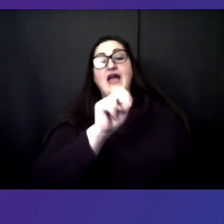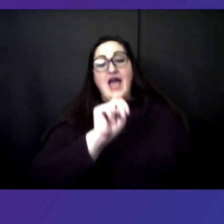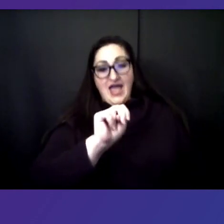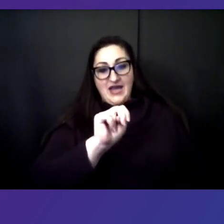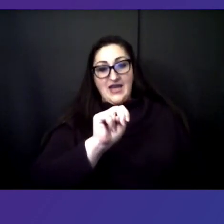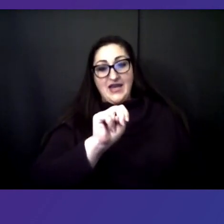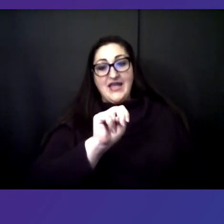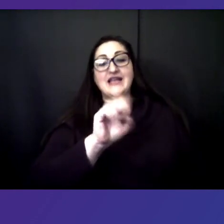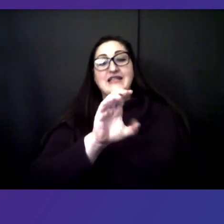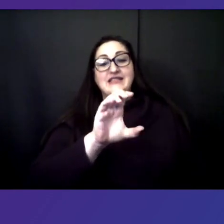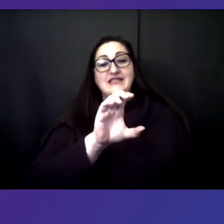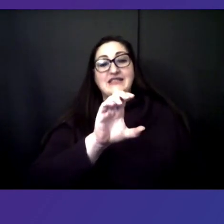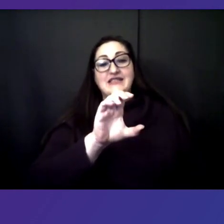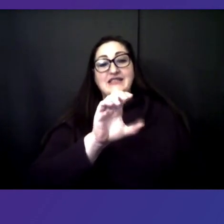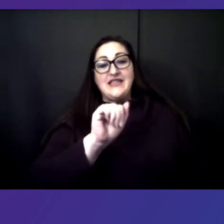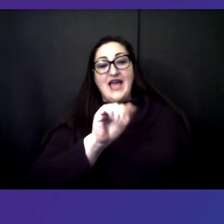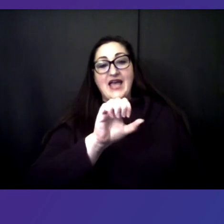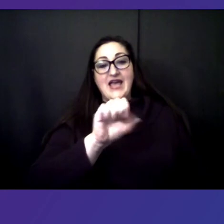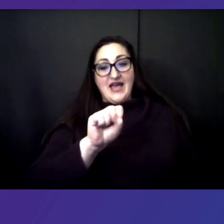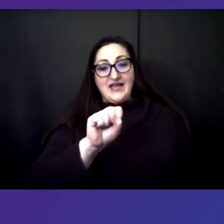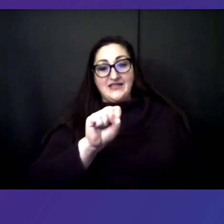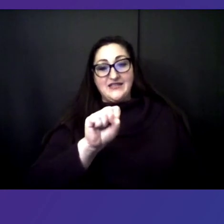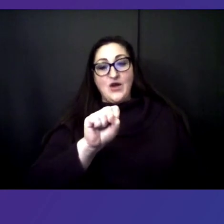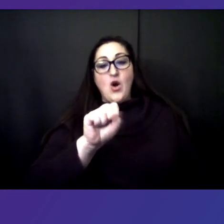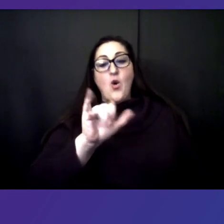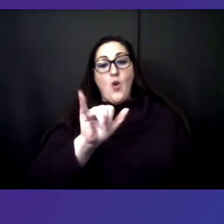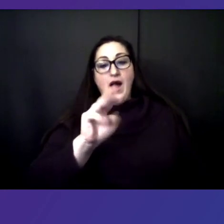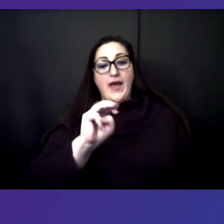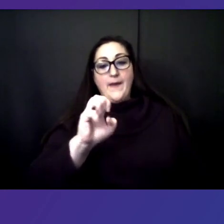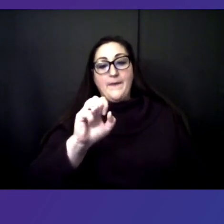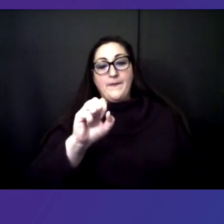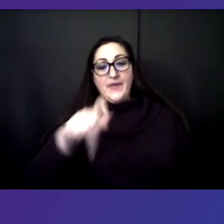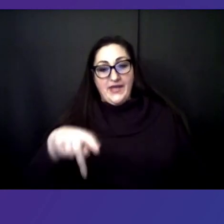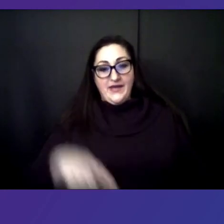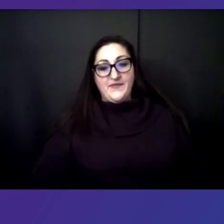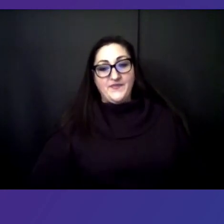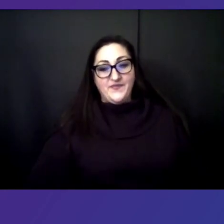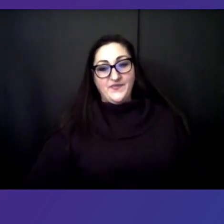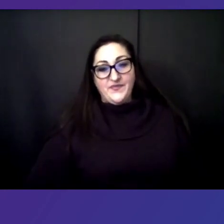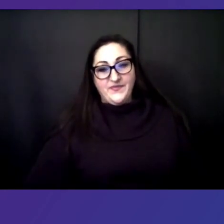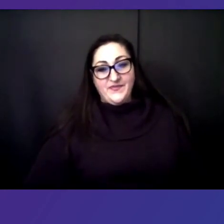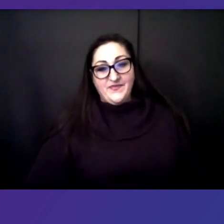DANCESYMP. Buenas noches, good night, y achepa todos.